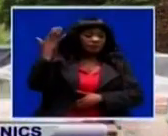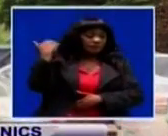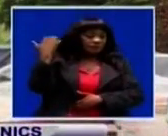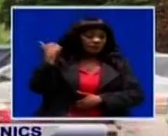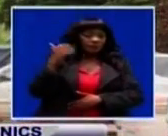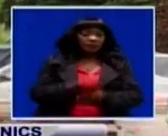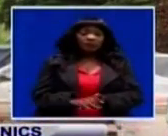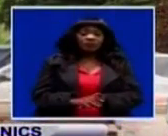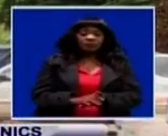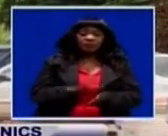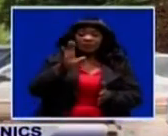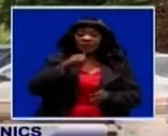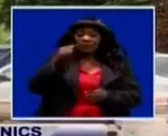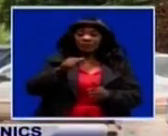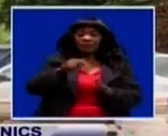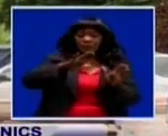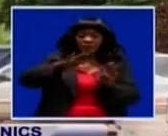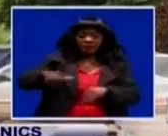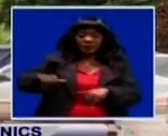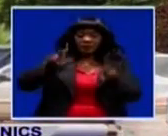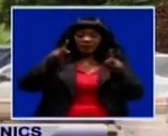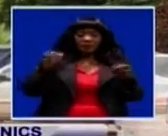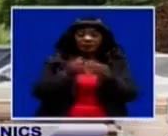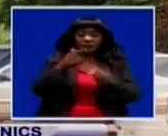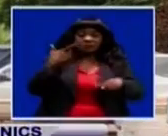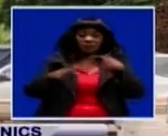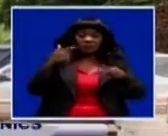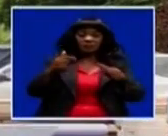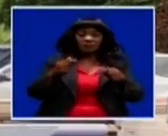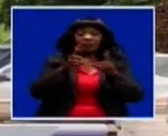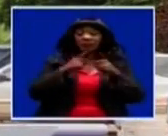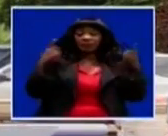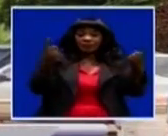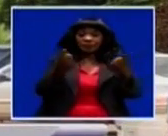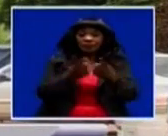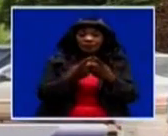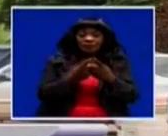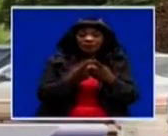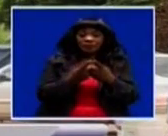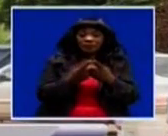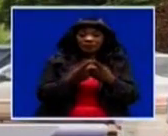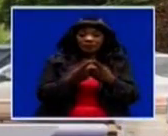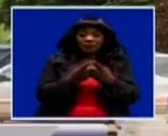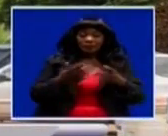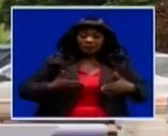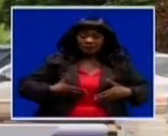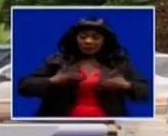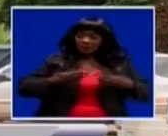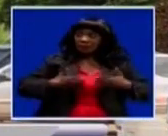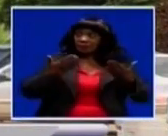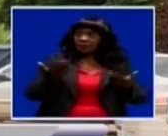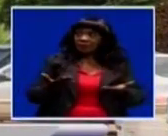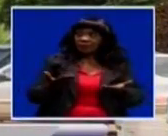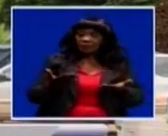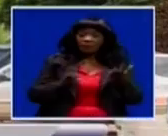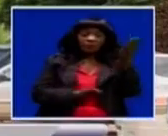for development. Therefore, as a district, we are glad that we have made various strides as the Department of Community